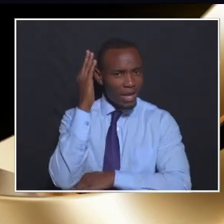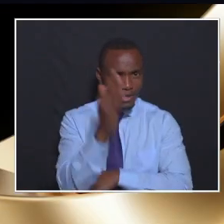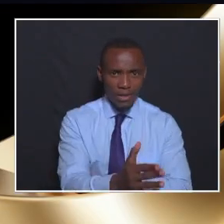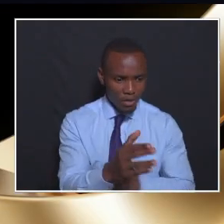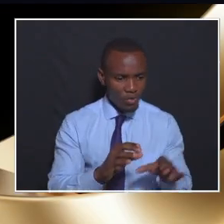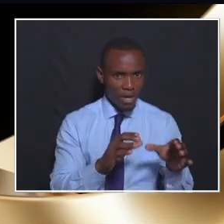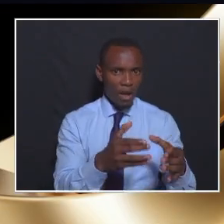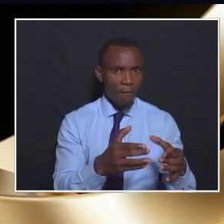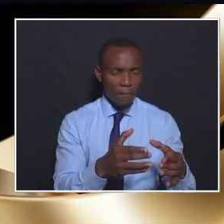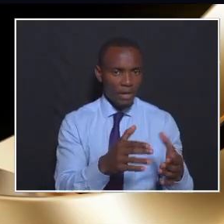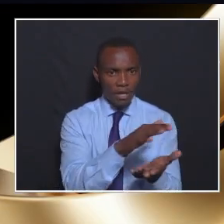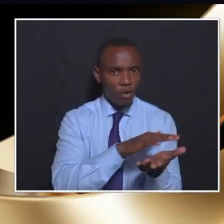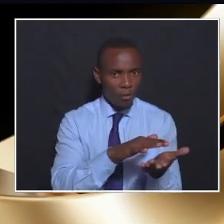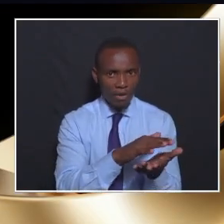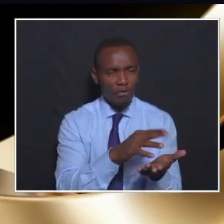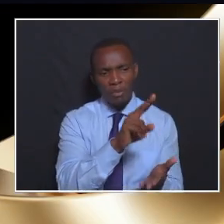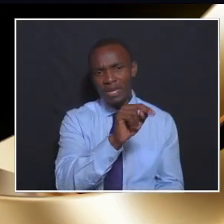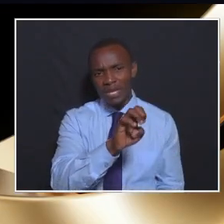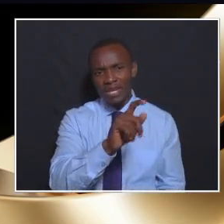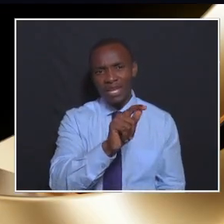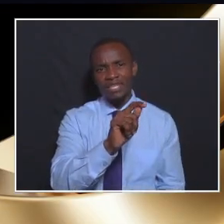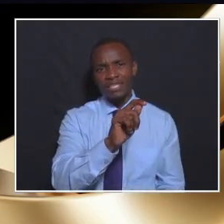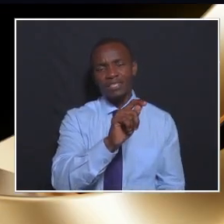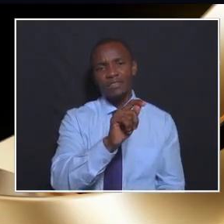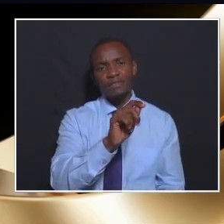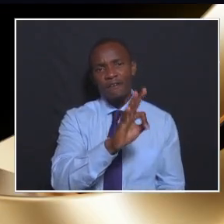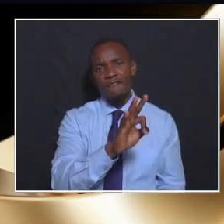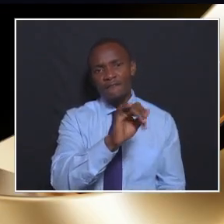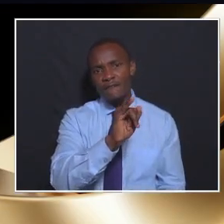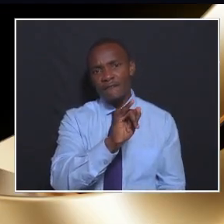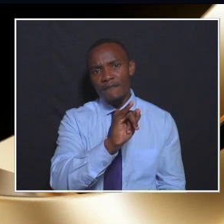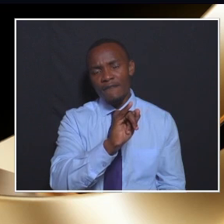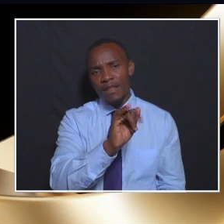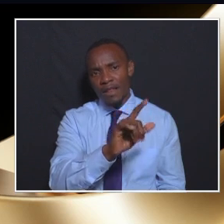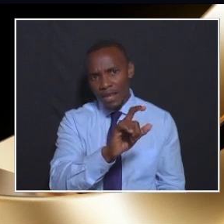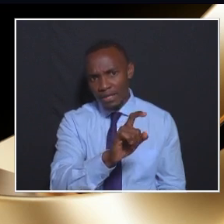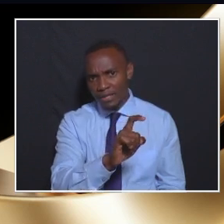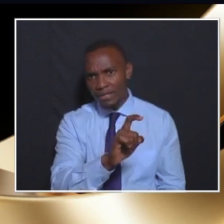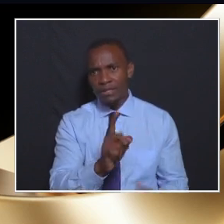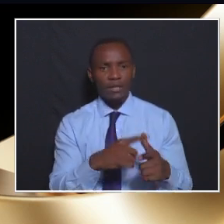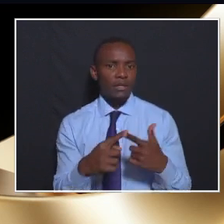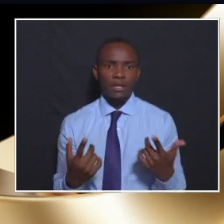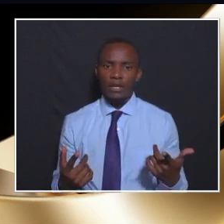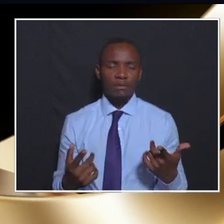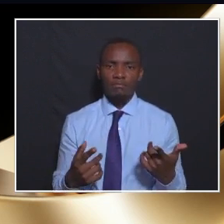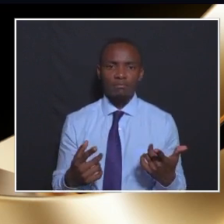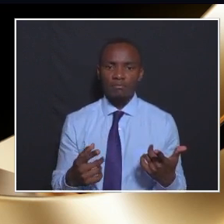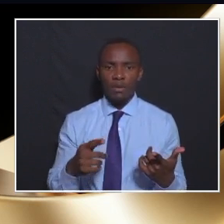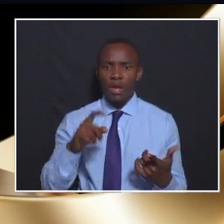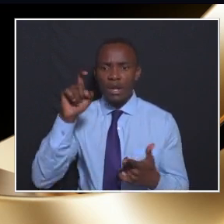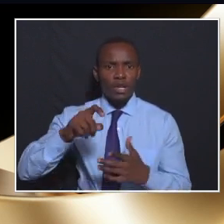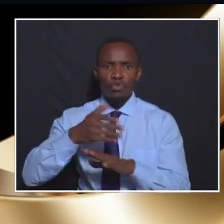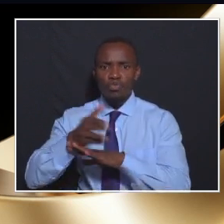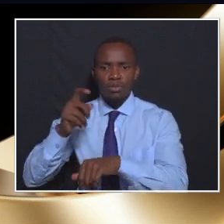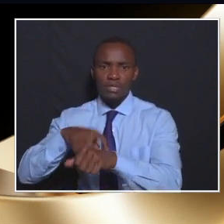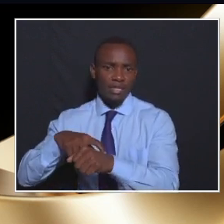it and it's going to go direct to Netflix, go direct to Showmax, you don't need to waste money doing a cinema mix. That means you can